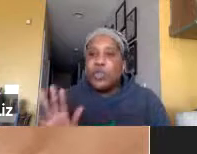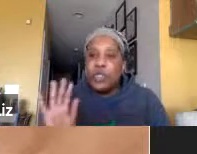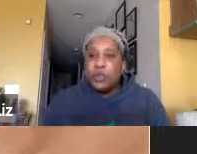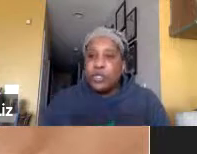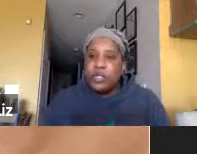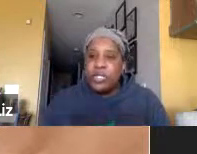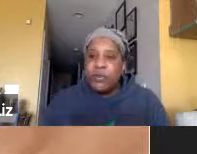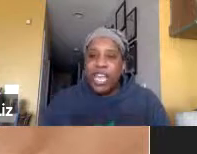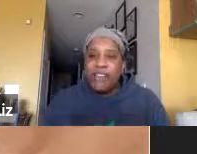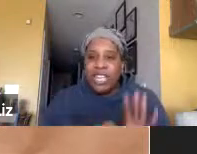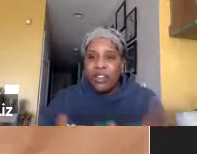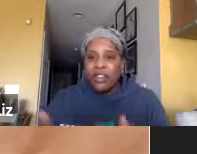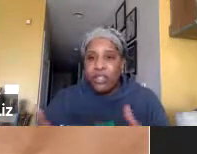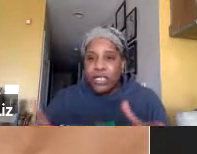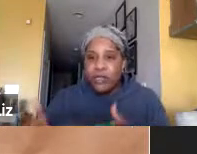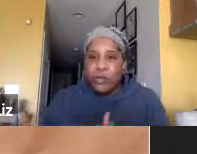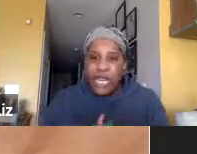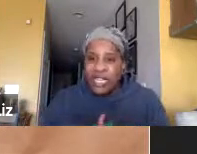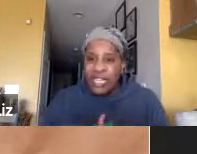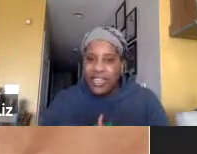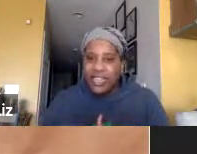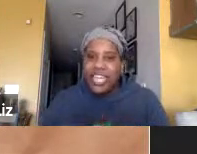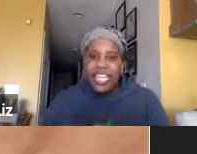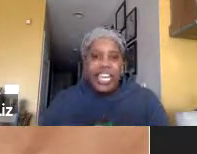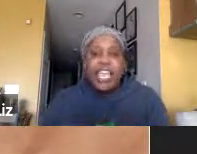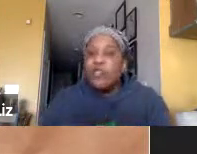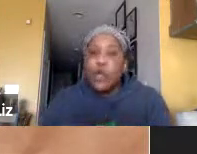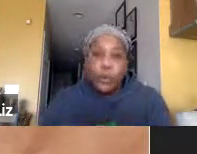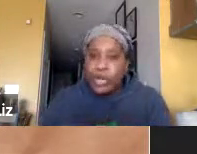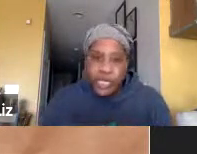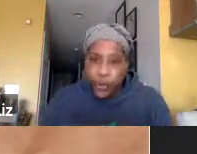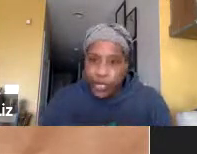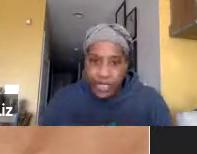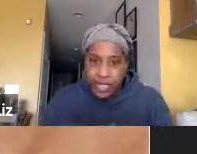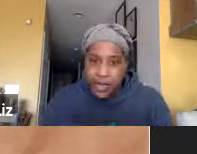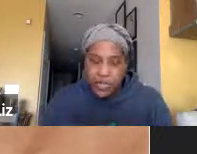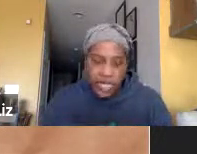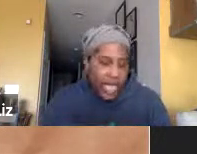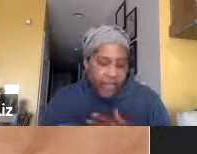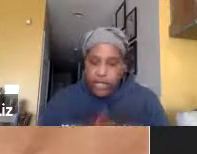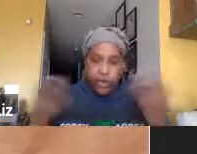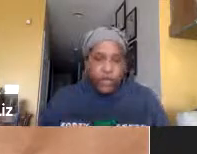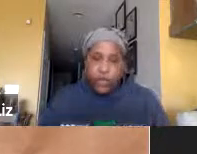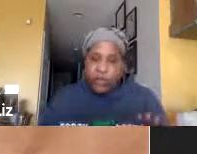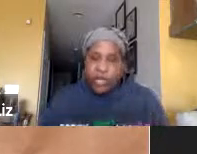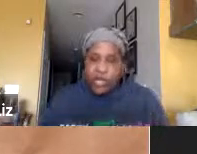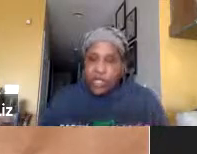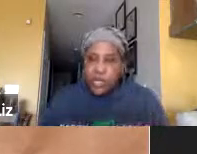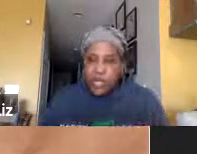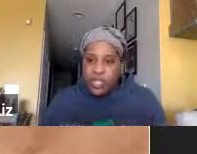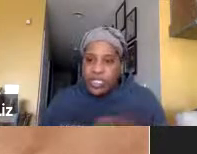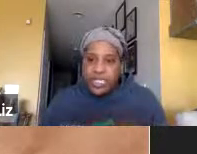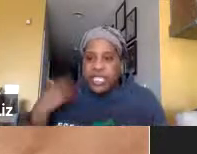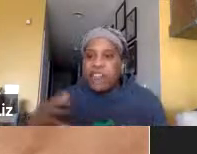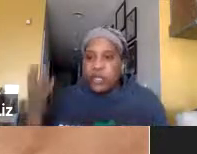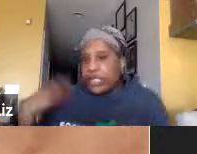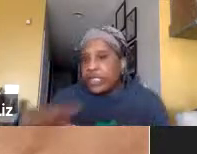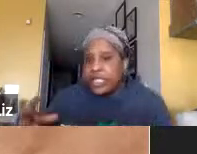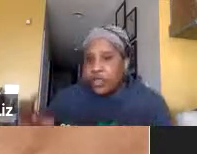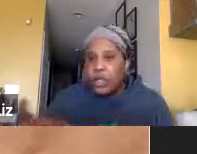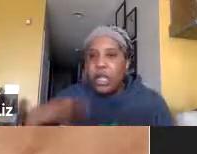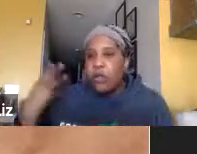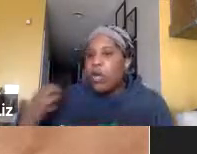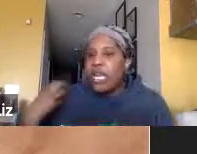at 2 or 2:30, and we have to get all this food out of there. And I have no place for it to go. I have no clue what I'm going to do with all this, because I